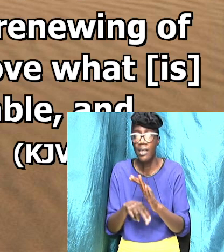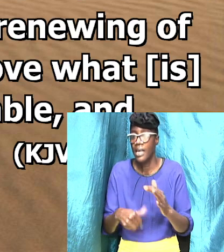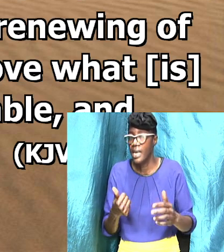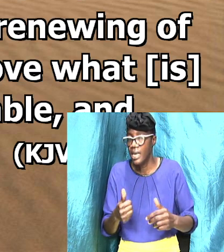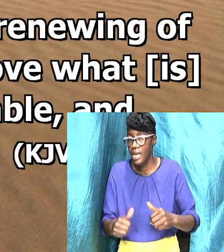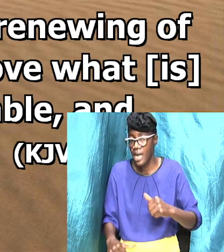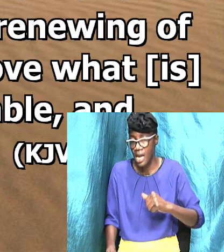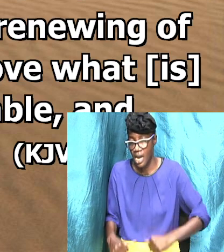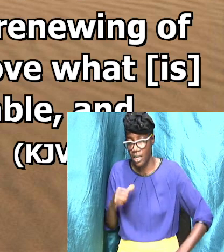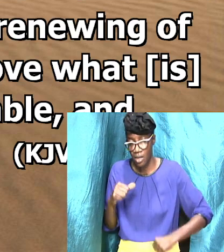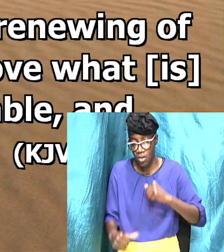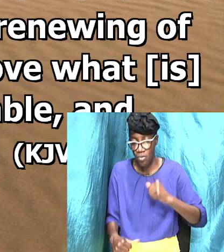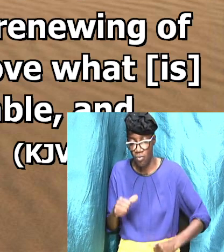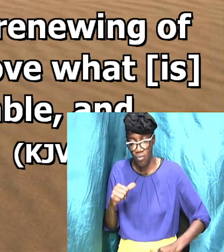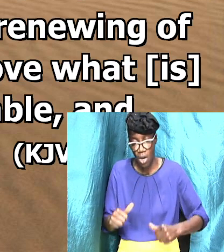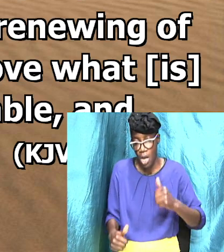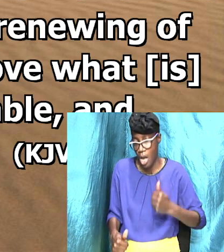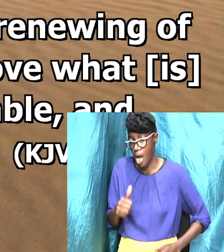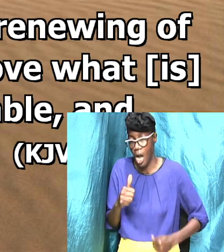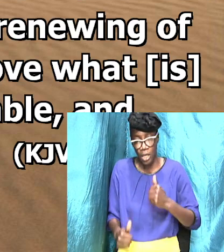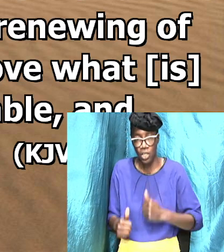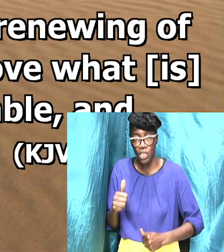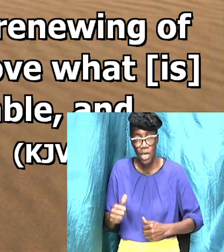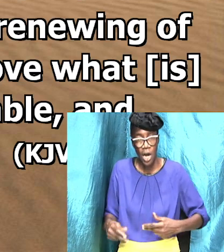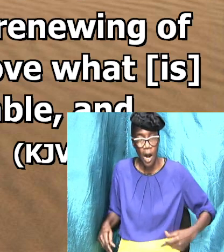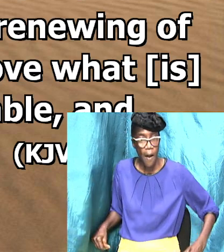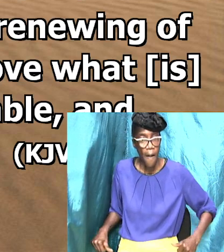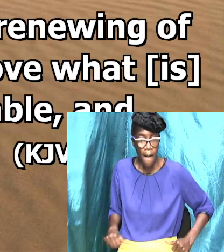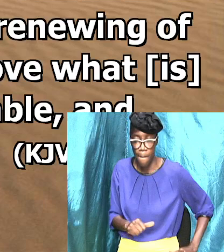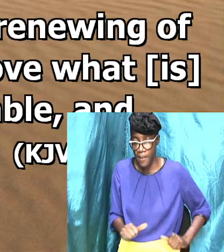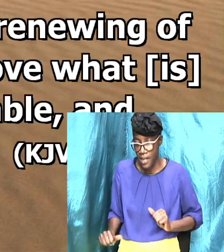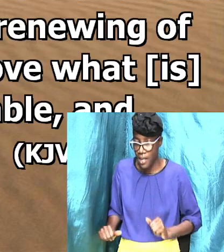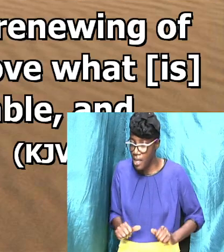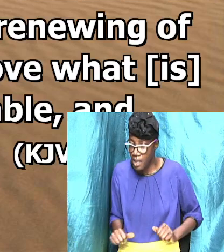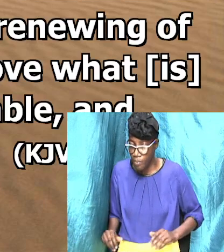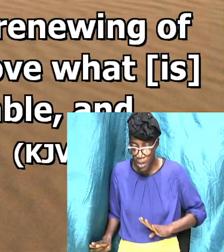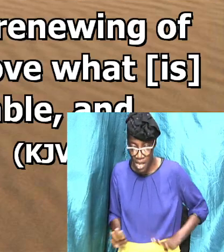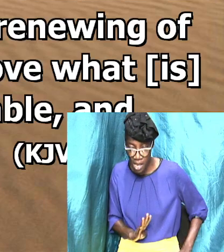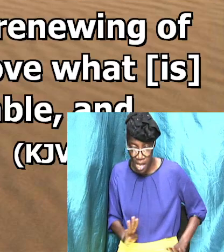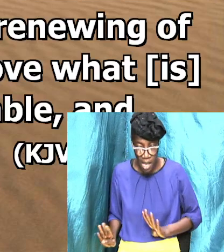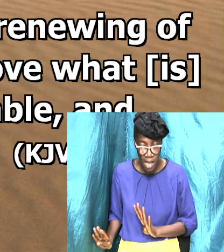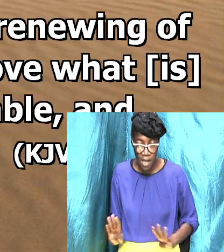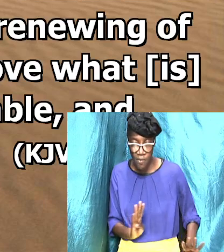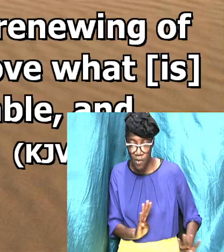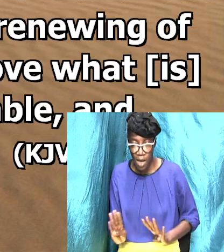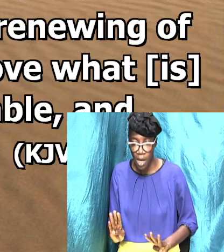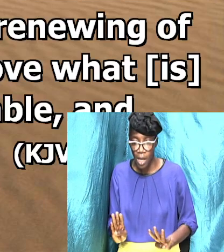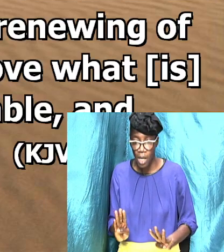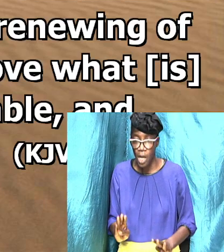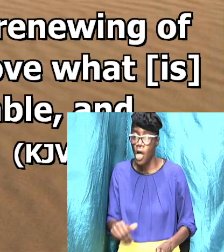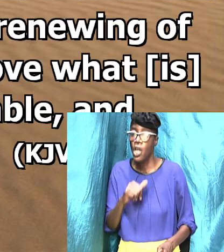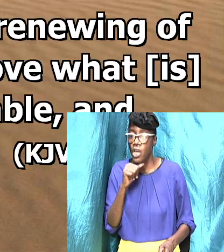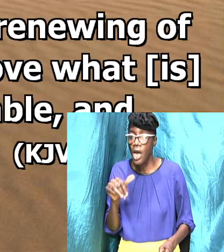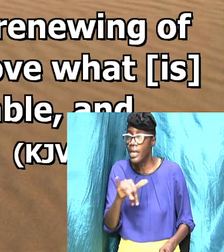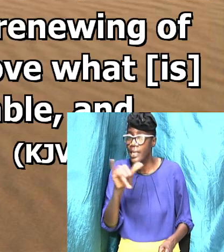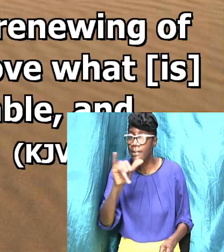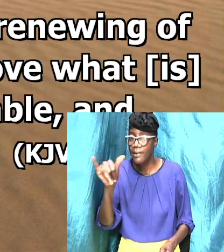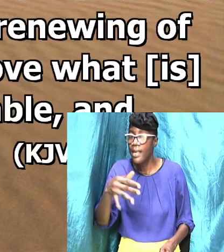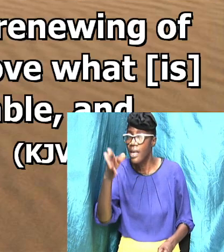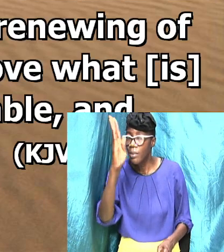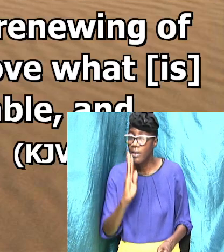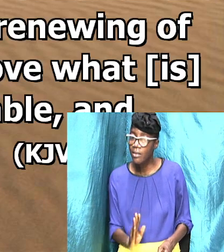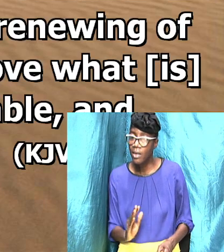attitude, action, or behavior that does not conform to God's word. And both